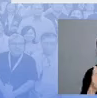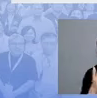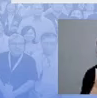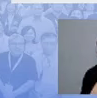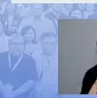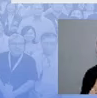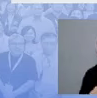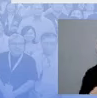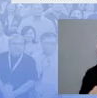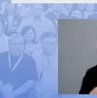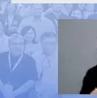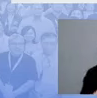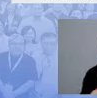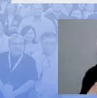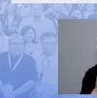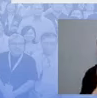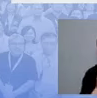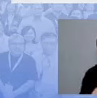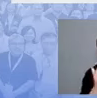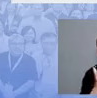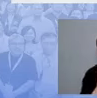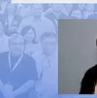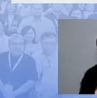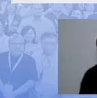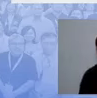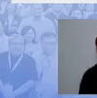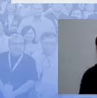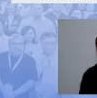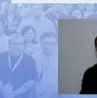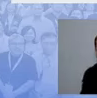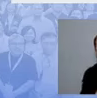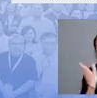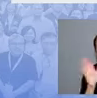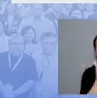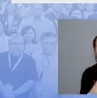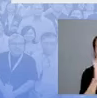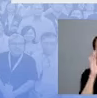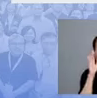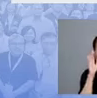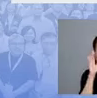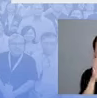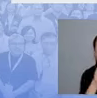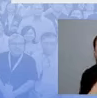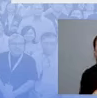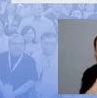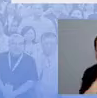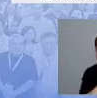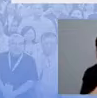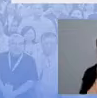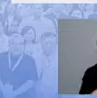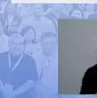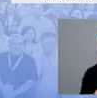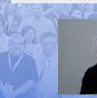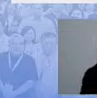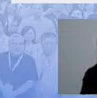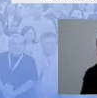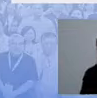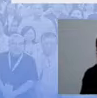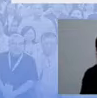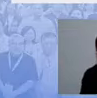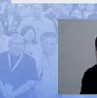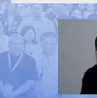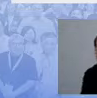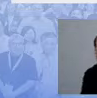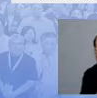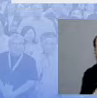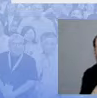us until they become project owners and they can self-sustain with cooperatives, social enterprise, formation of cooperatives and social